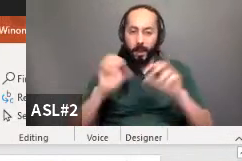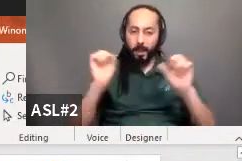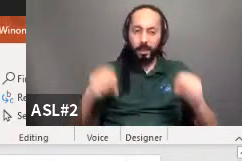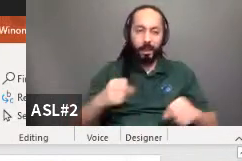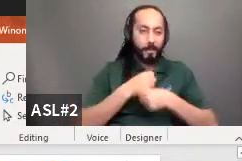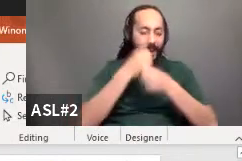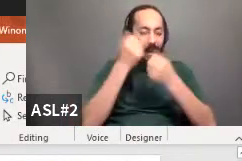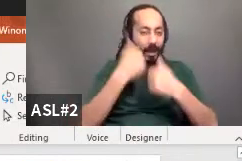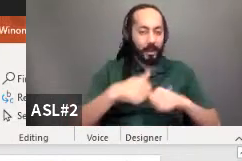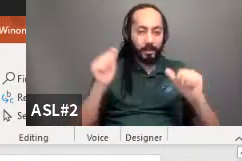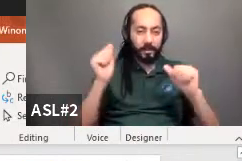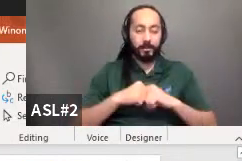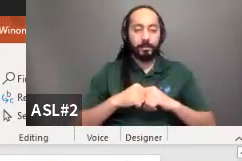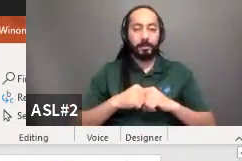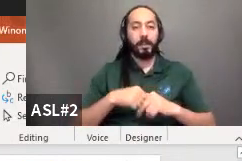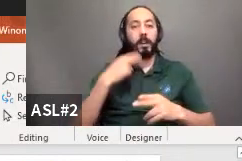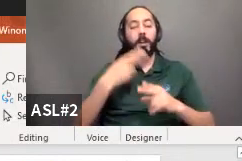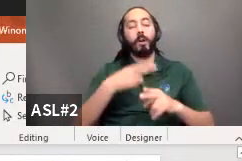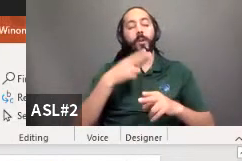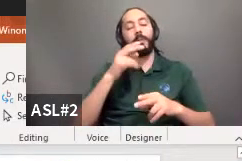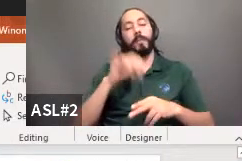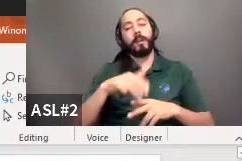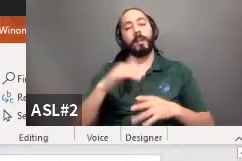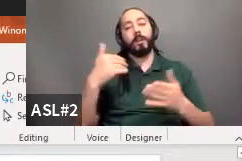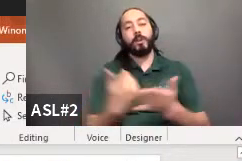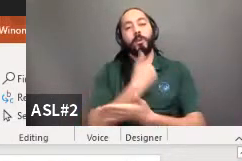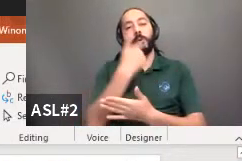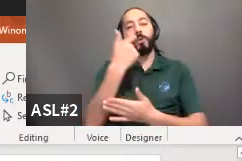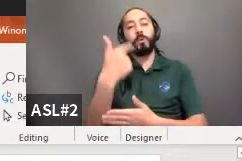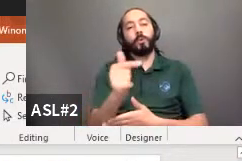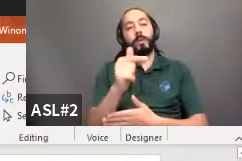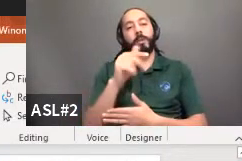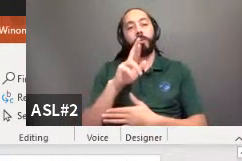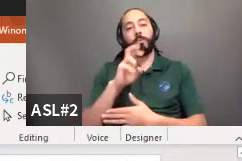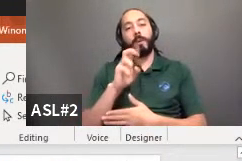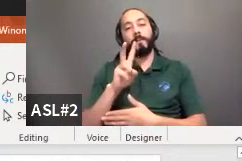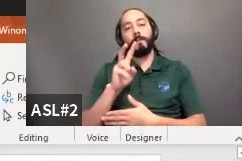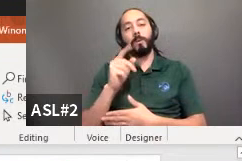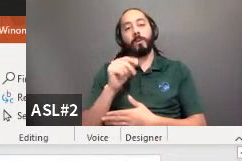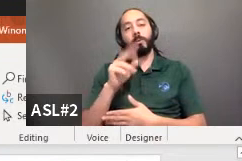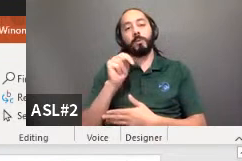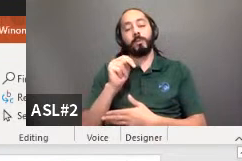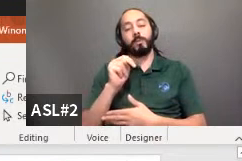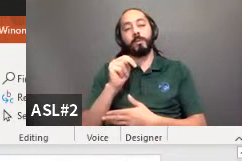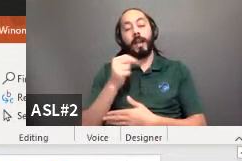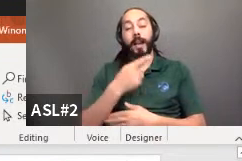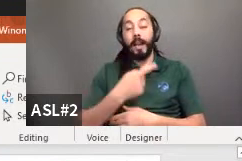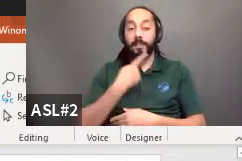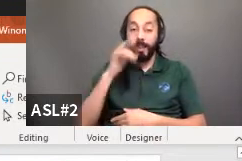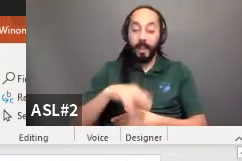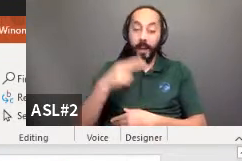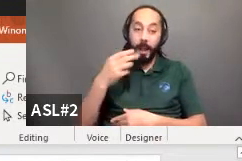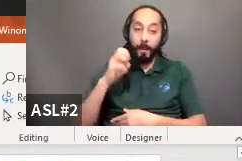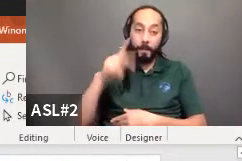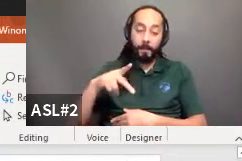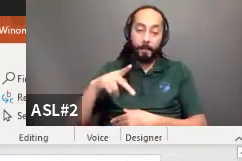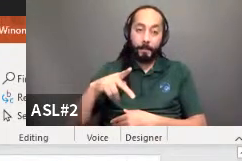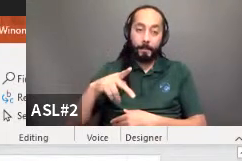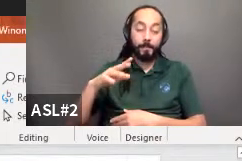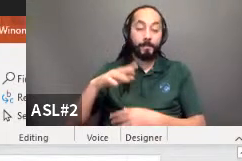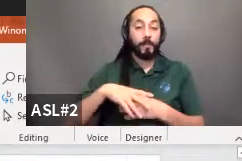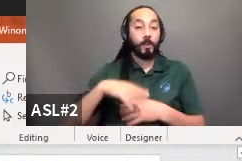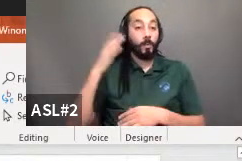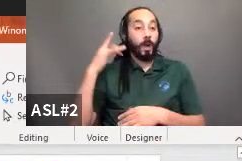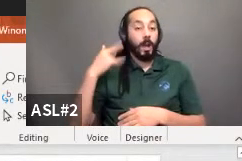this, I call this the new green revolution, hemp. I say that freely because the green revolution started here in